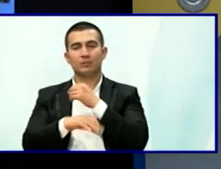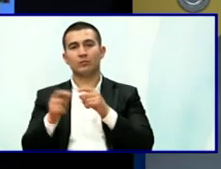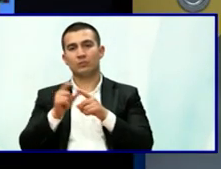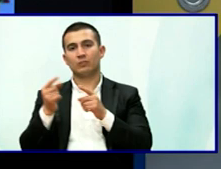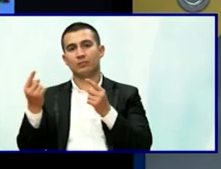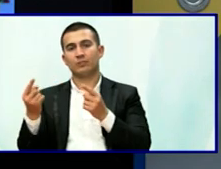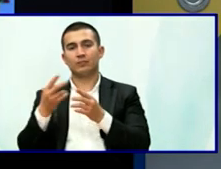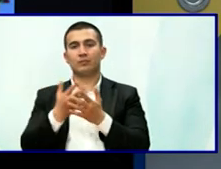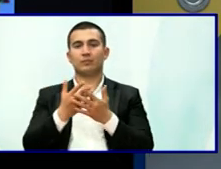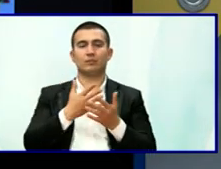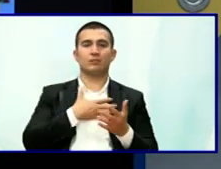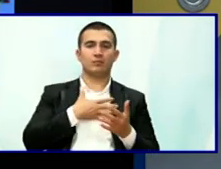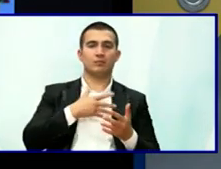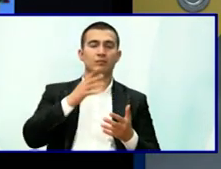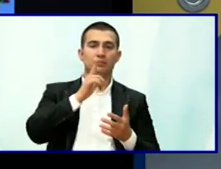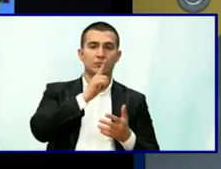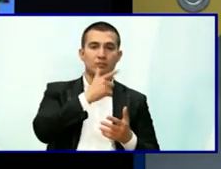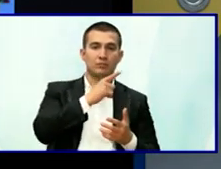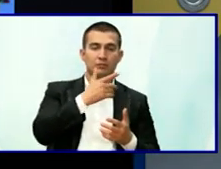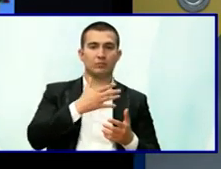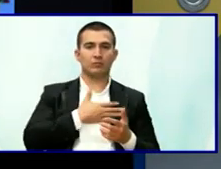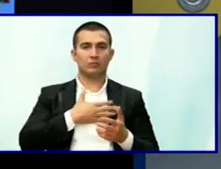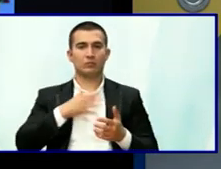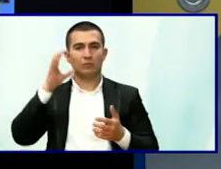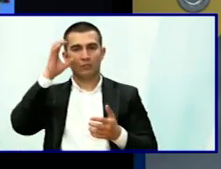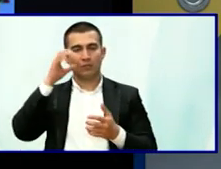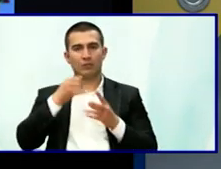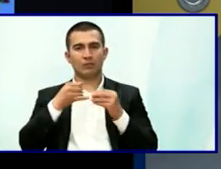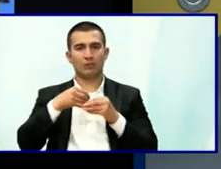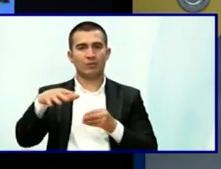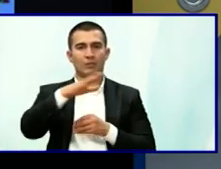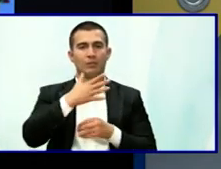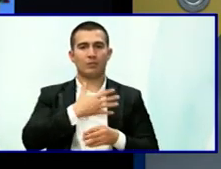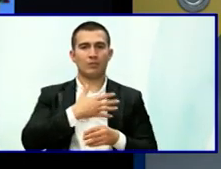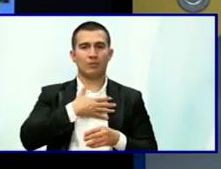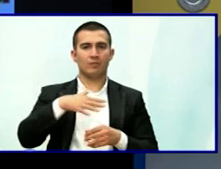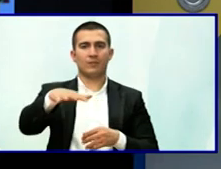ya'ni qalamim, vatanim. Qolgan hammasi